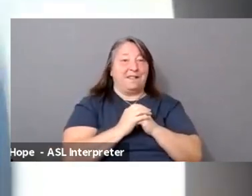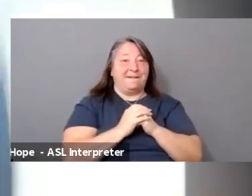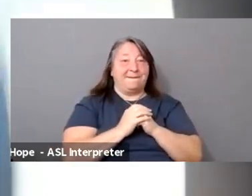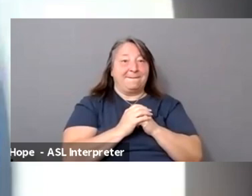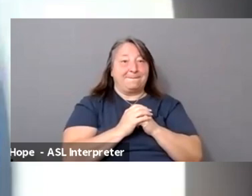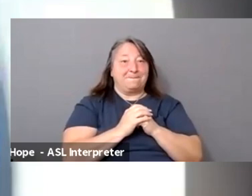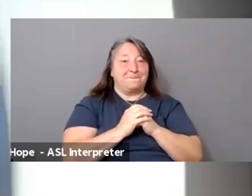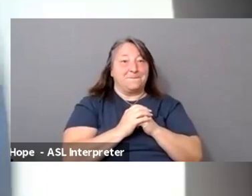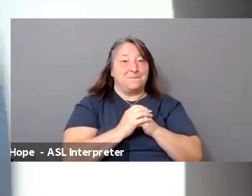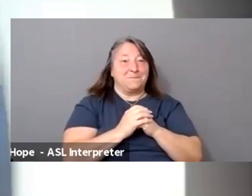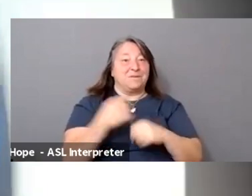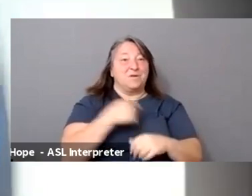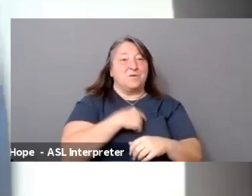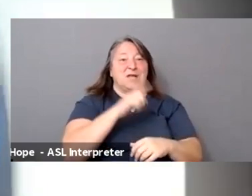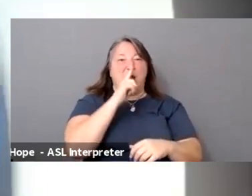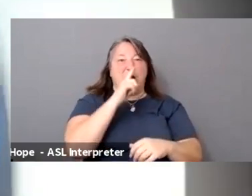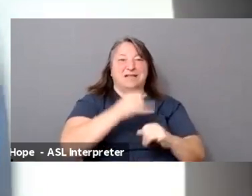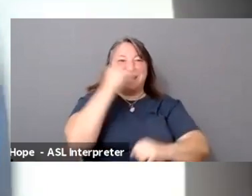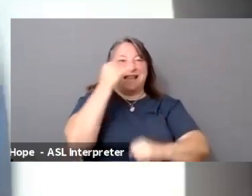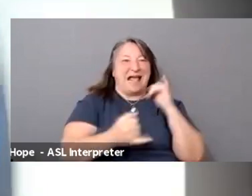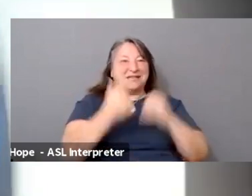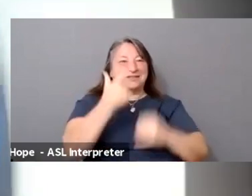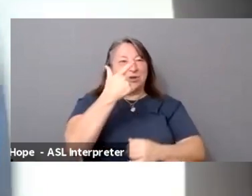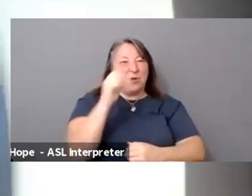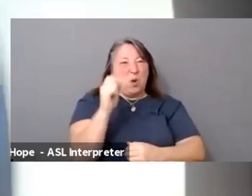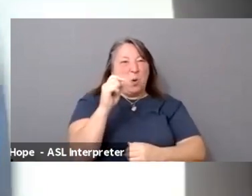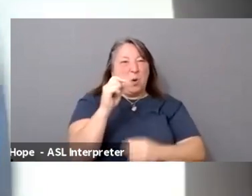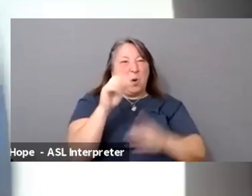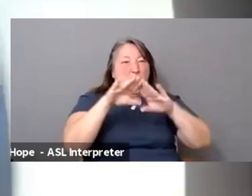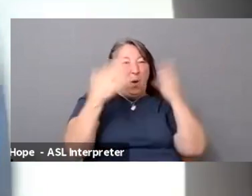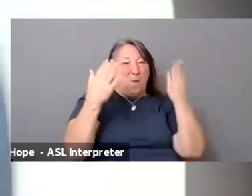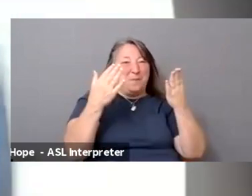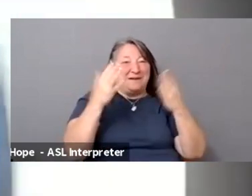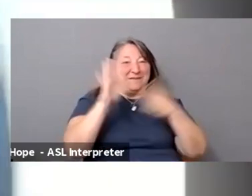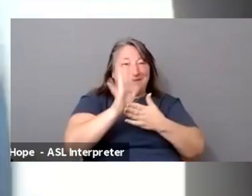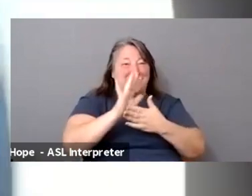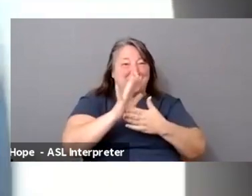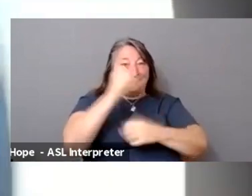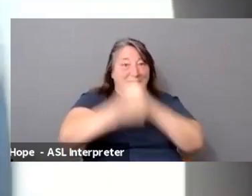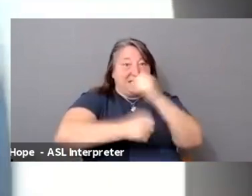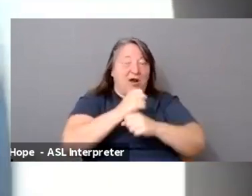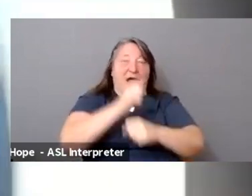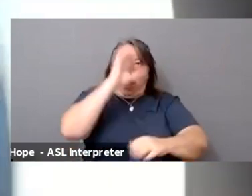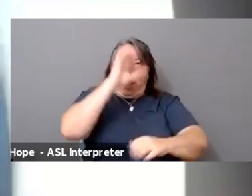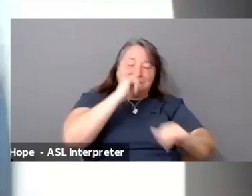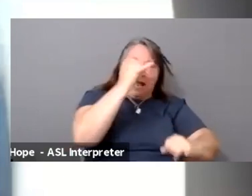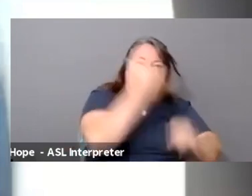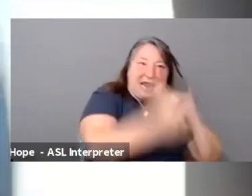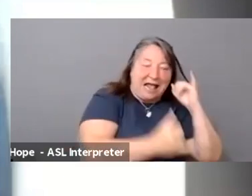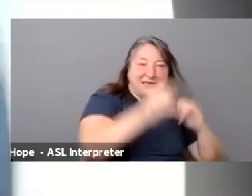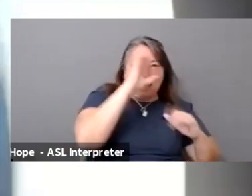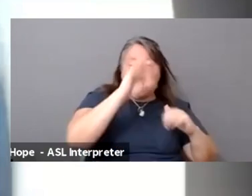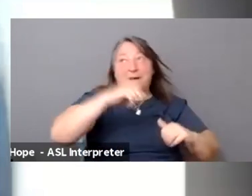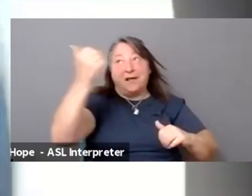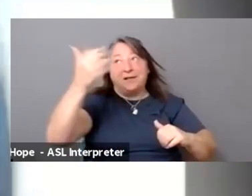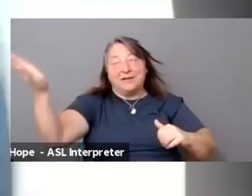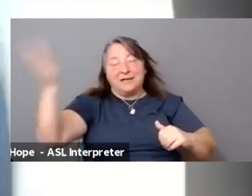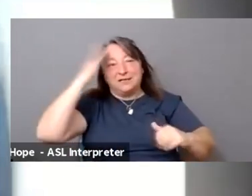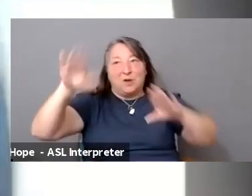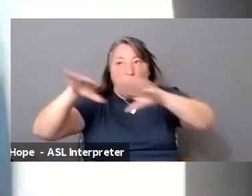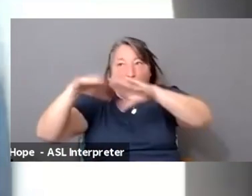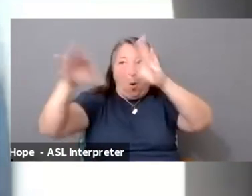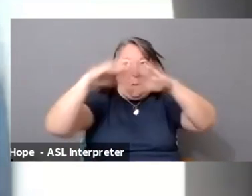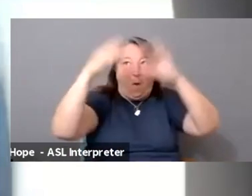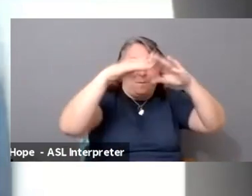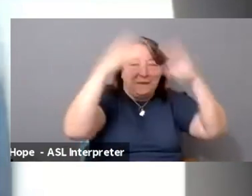the last Gold Open film of the year. I hope it's not the last, because I hope other things get scheduled as the months go by.